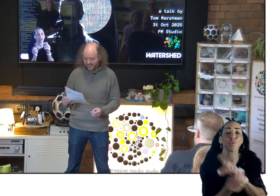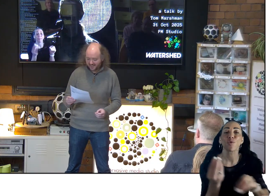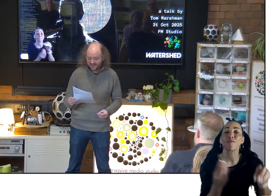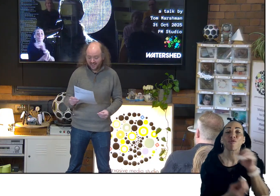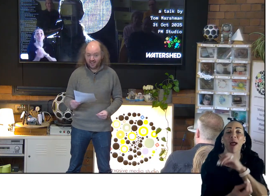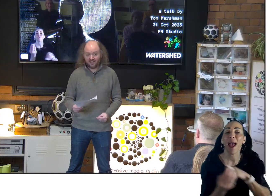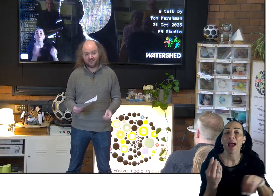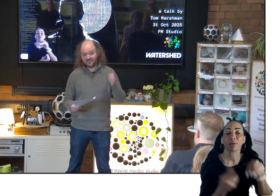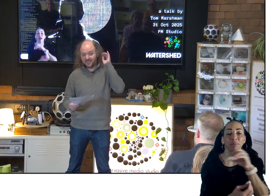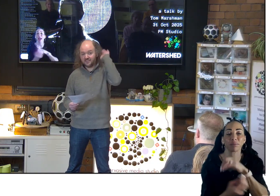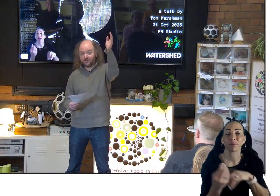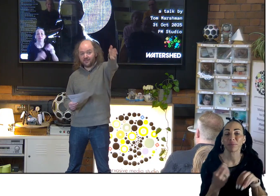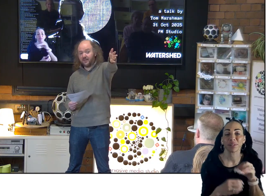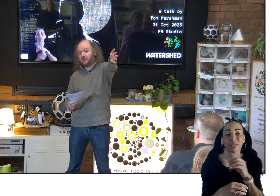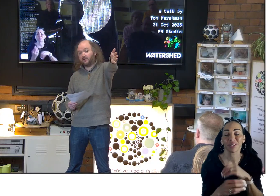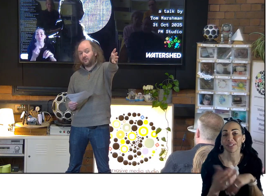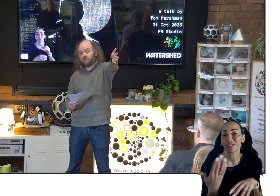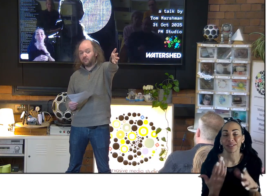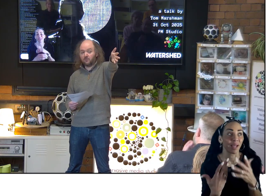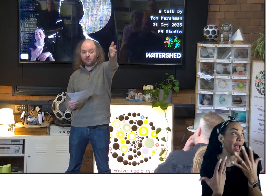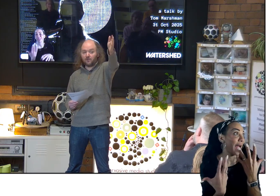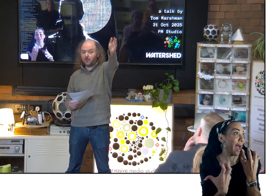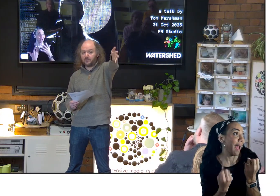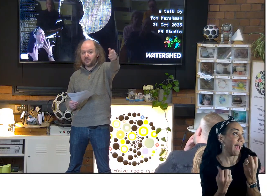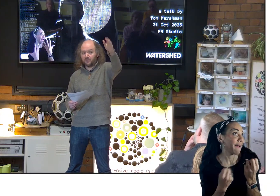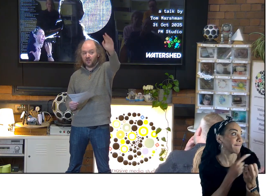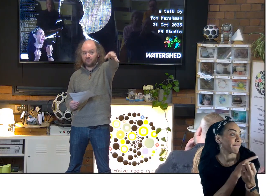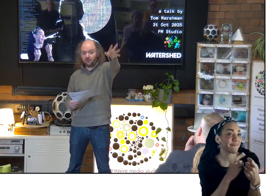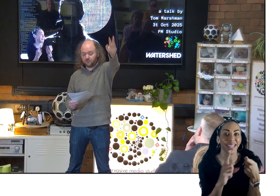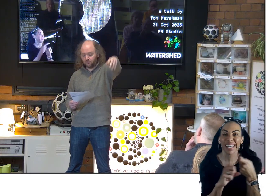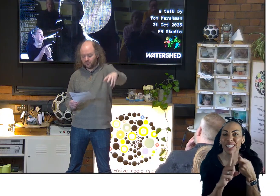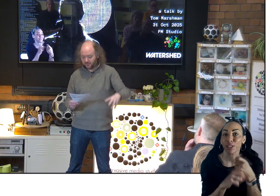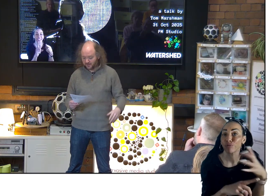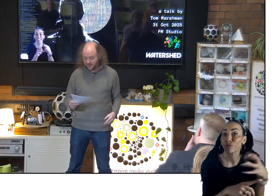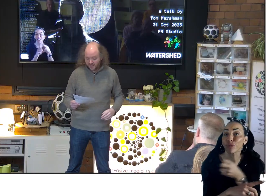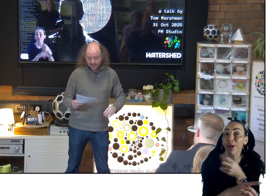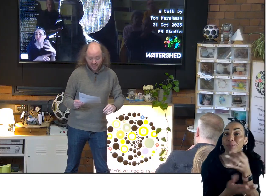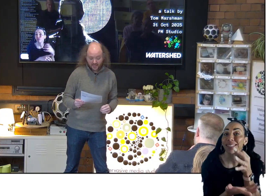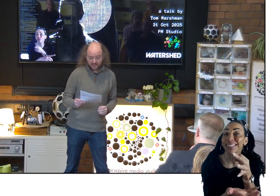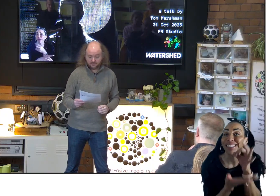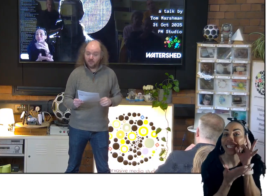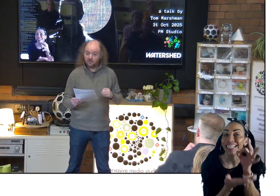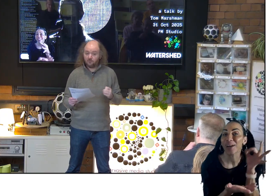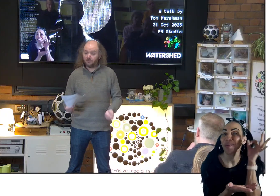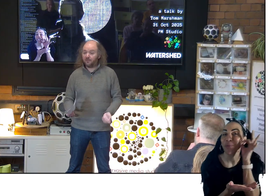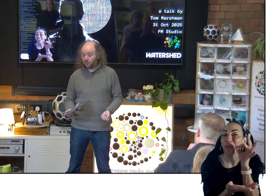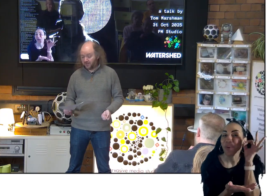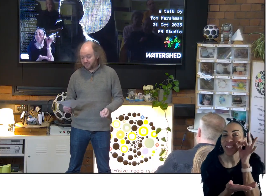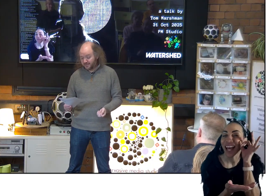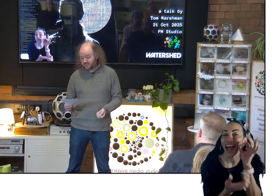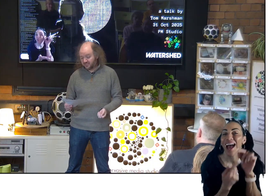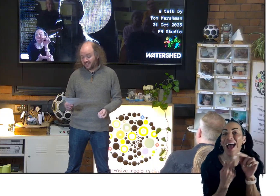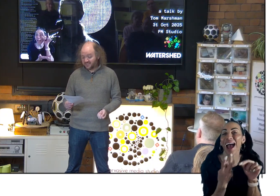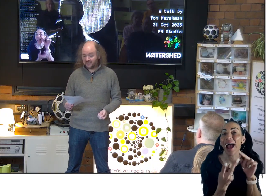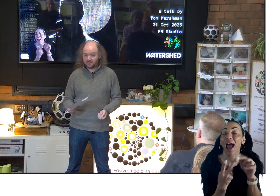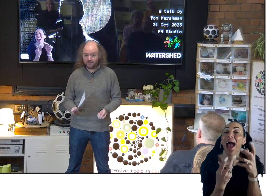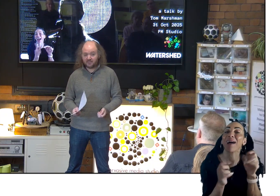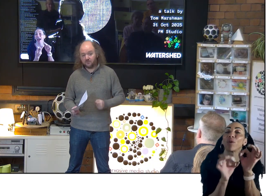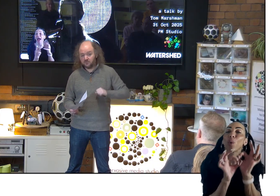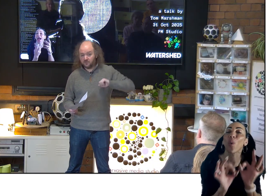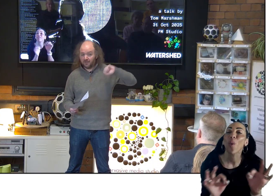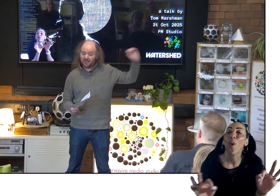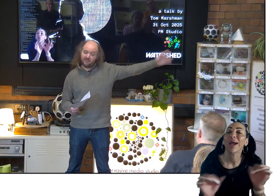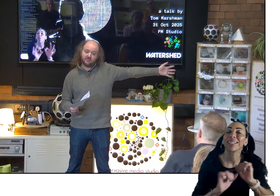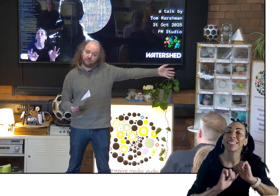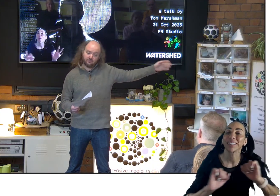busy today. There's a kitchen back there. You can grab a cup of tea or coffee or some water. We have a quiet space just next to this space.